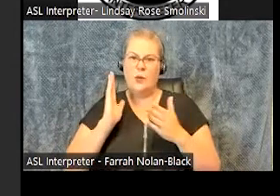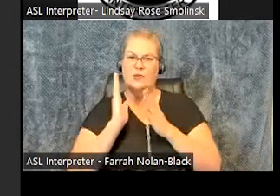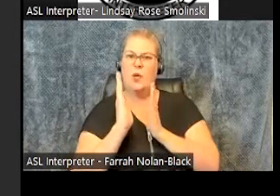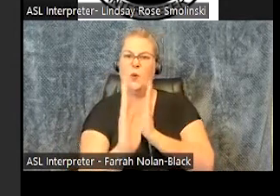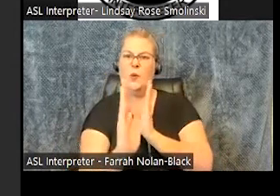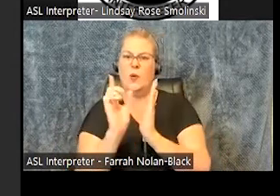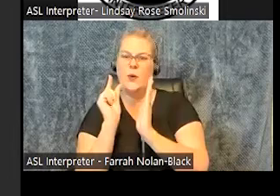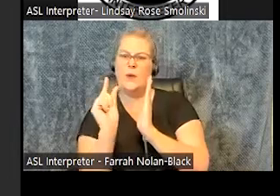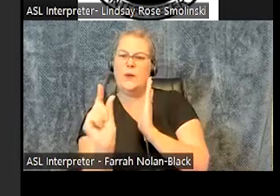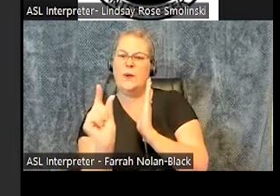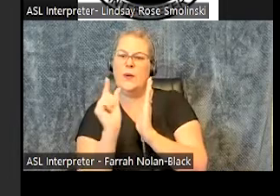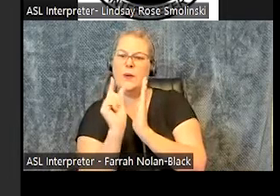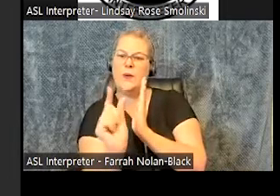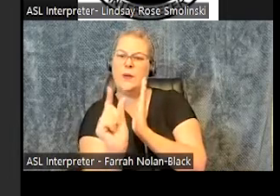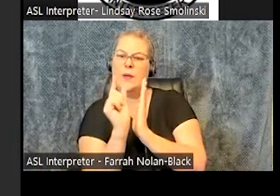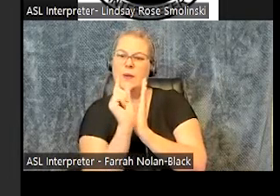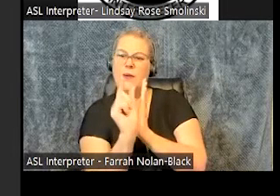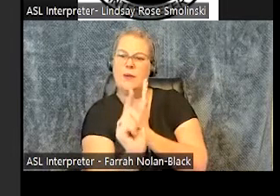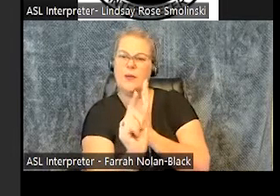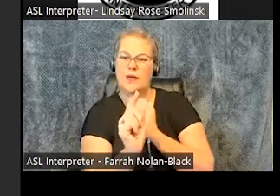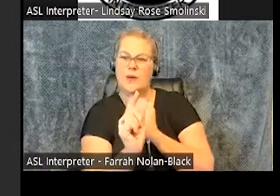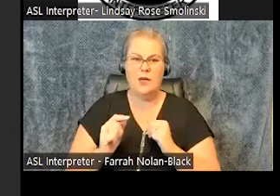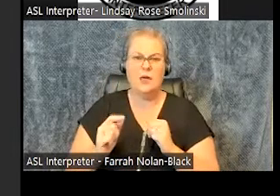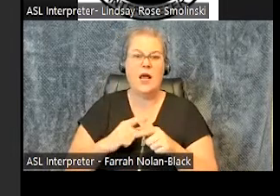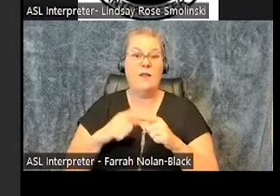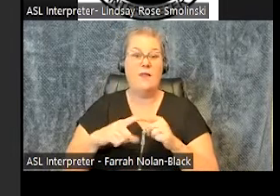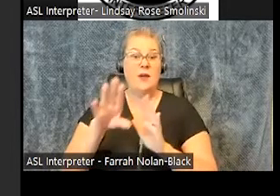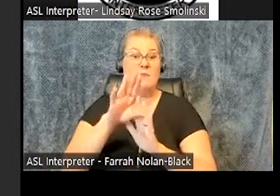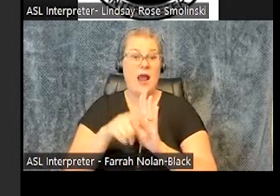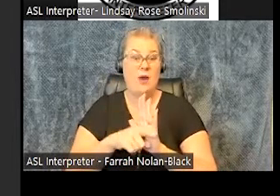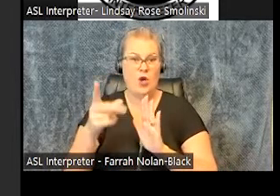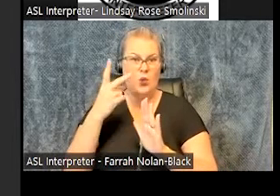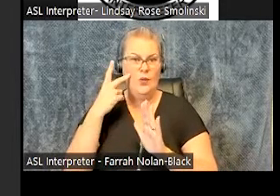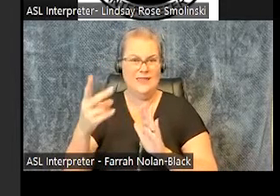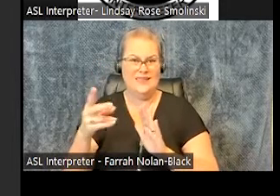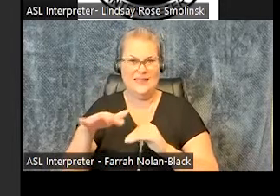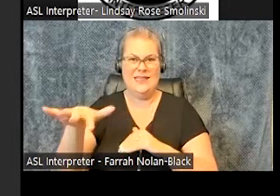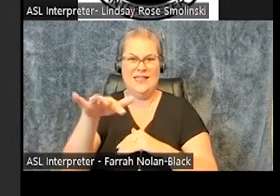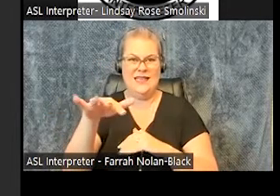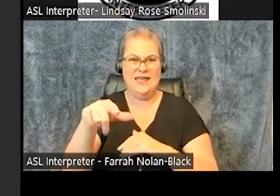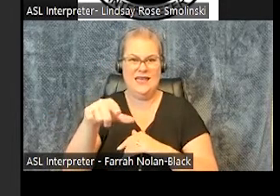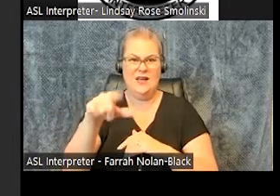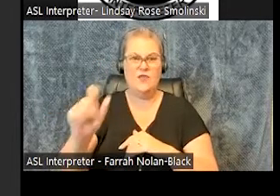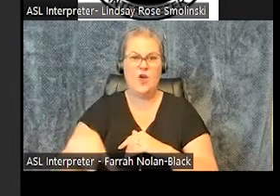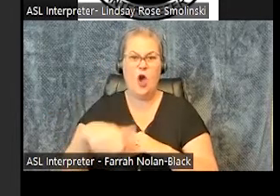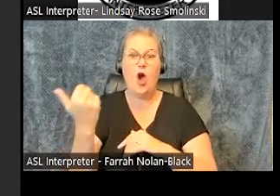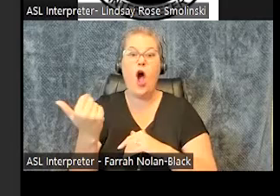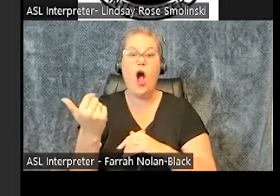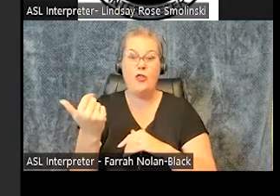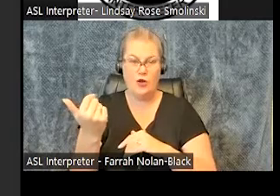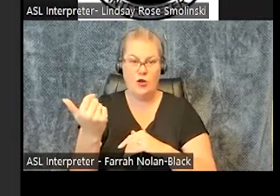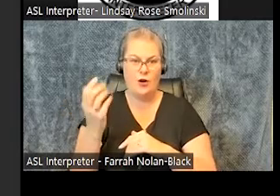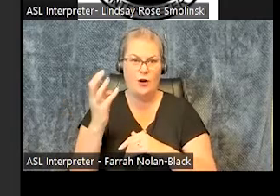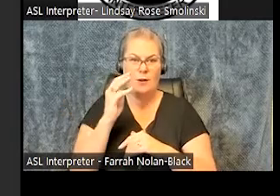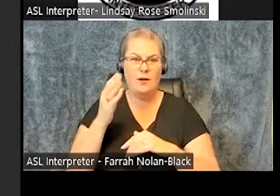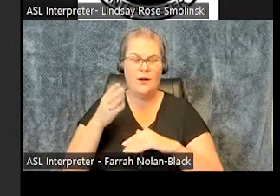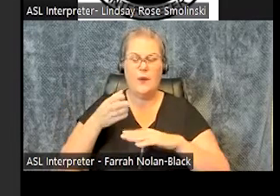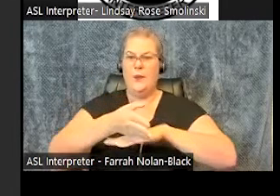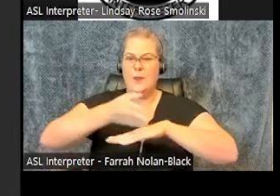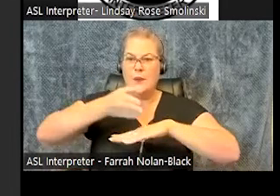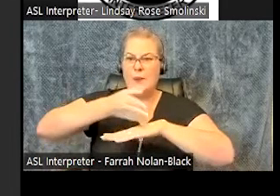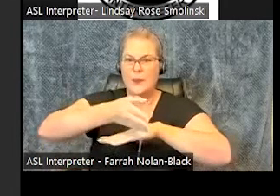cut dimensional lumber as well. And in the background, you can actually see the other Lucas mill that's set up as well